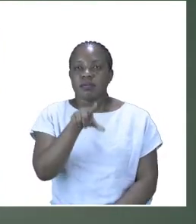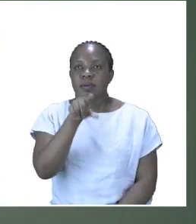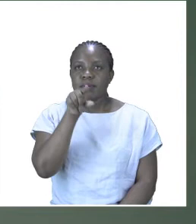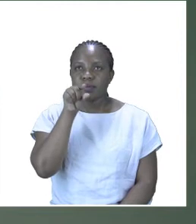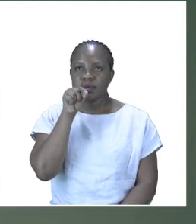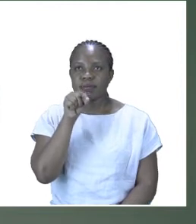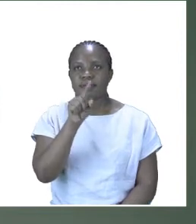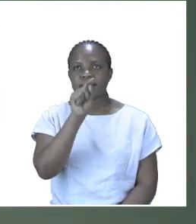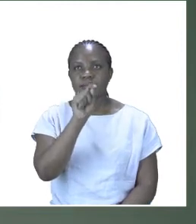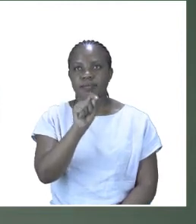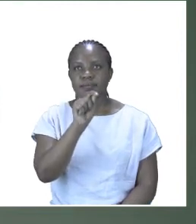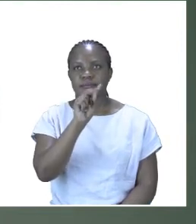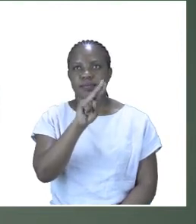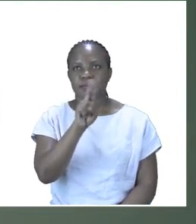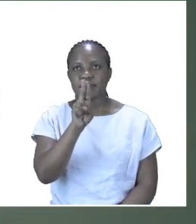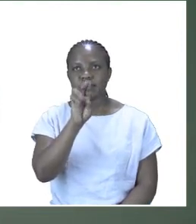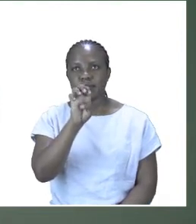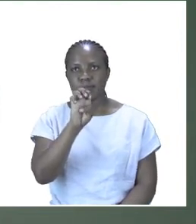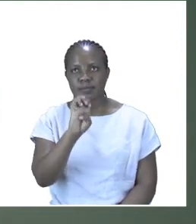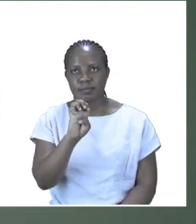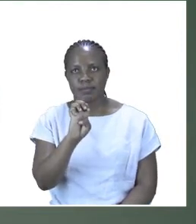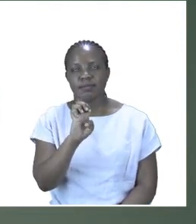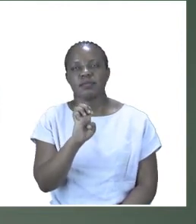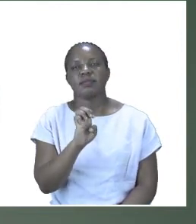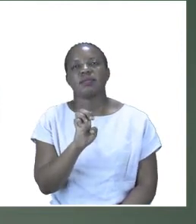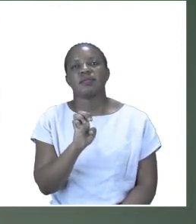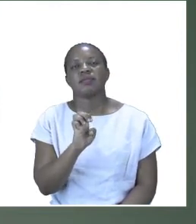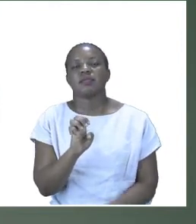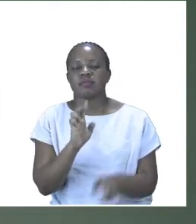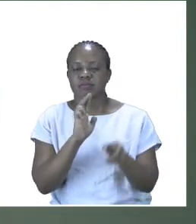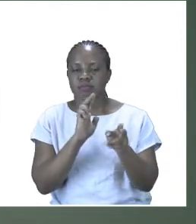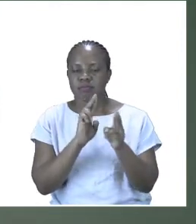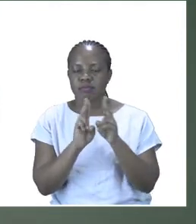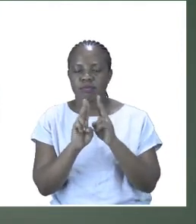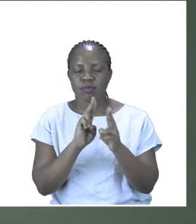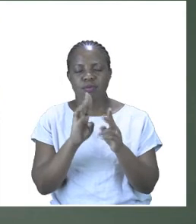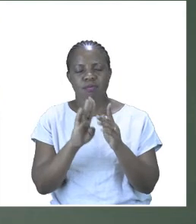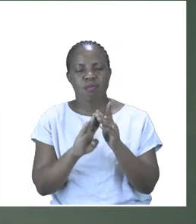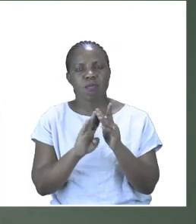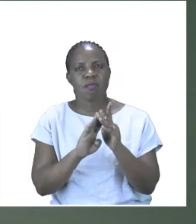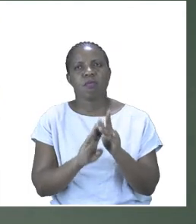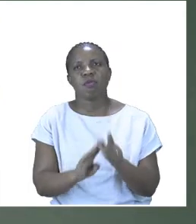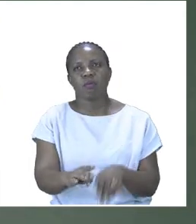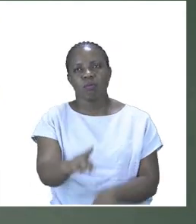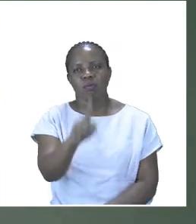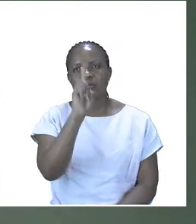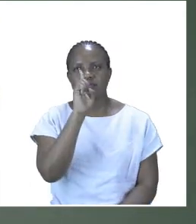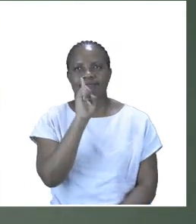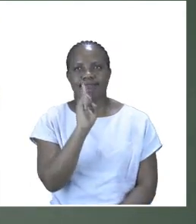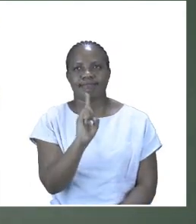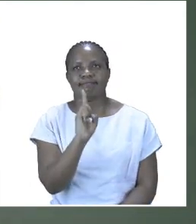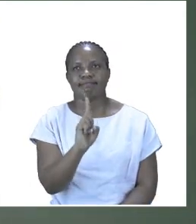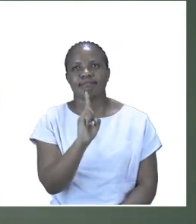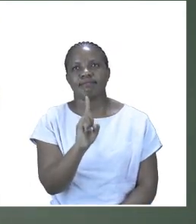one thing, the one and only. There is no other thing. So this one